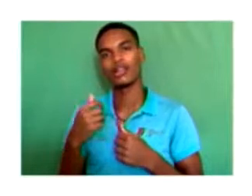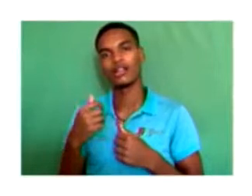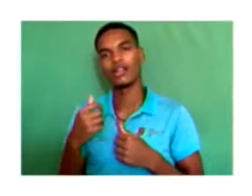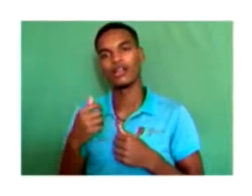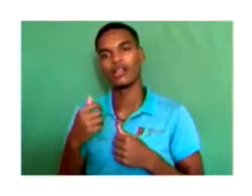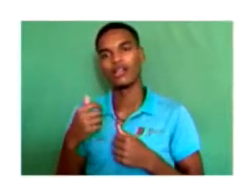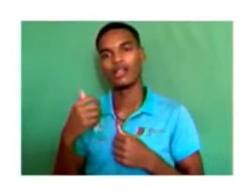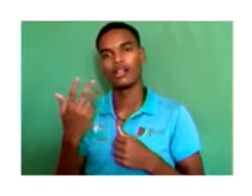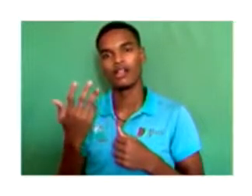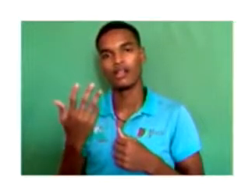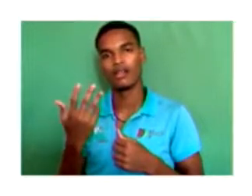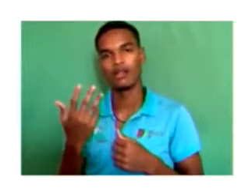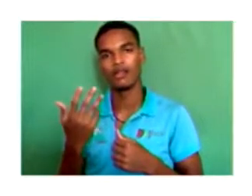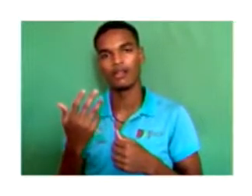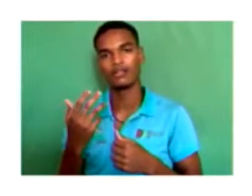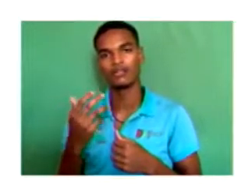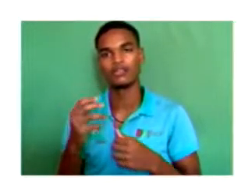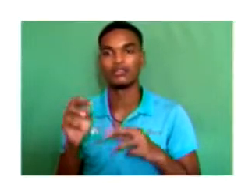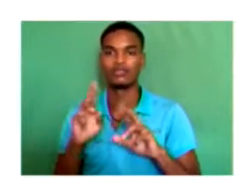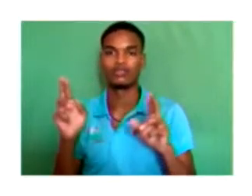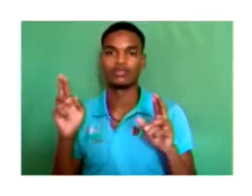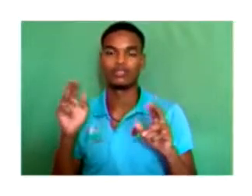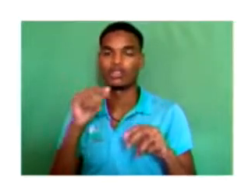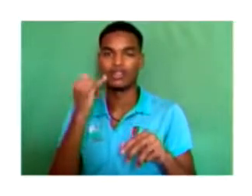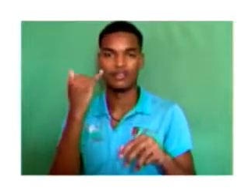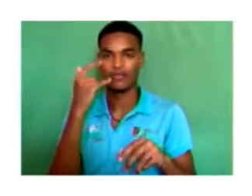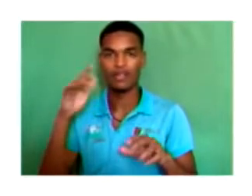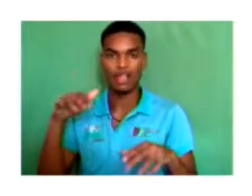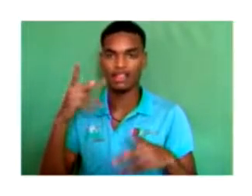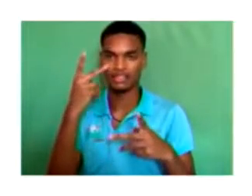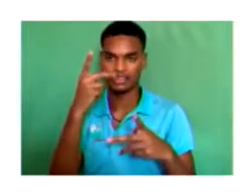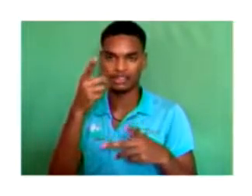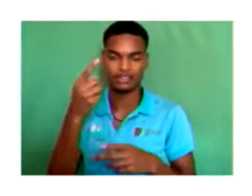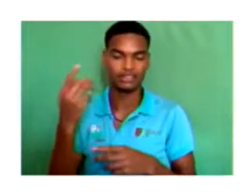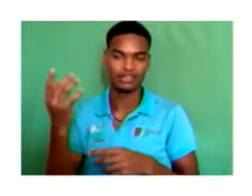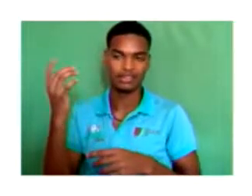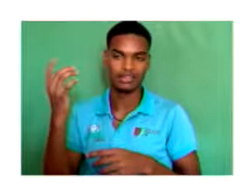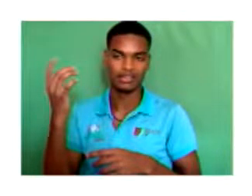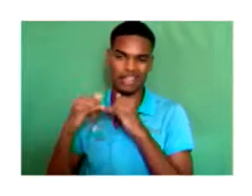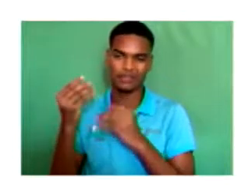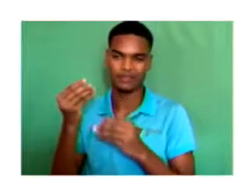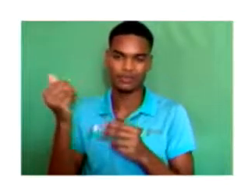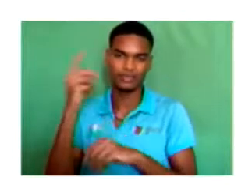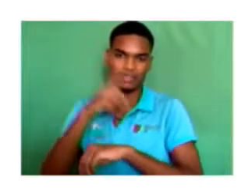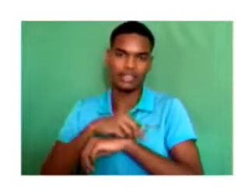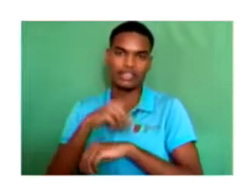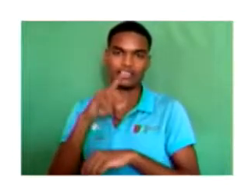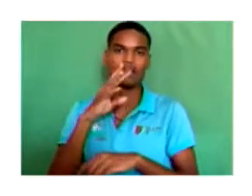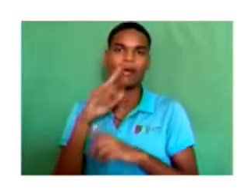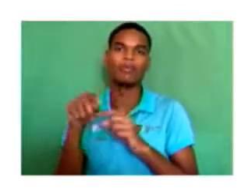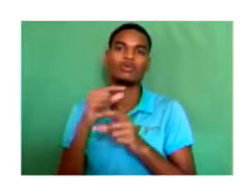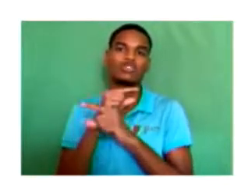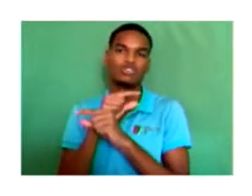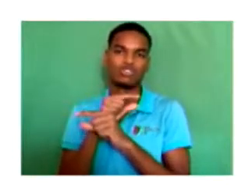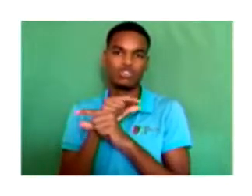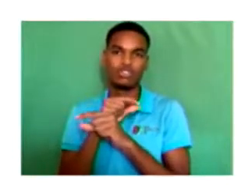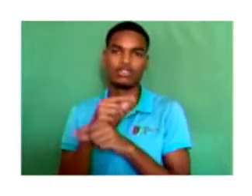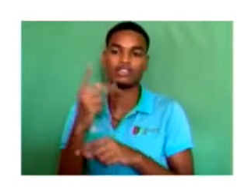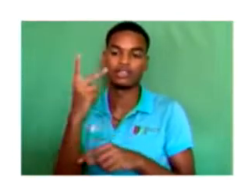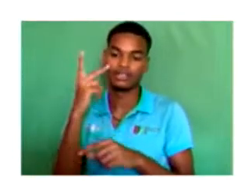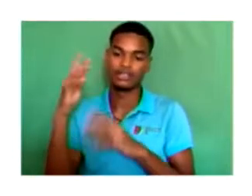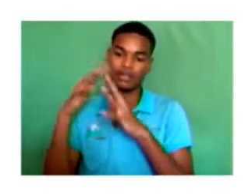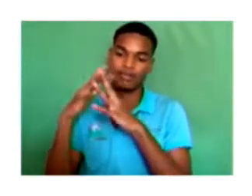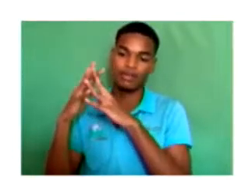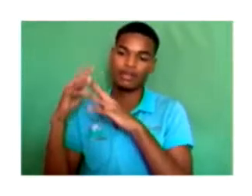on much in the last few days, which is about DRM and service security. So in the US, there's an entity called the